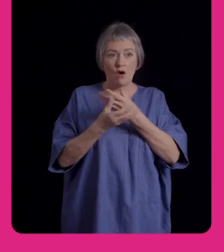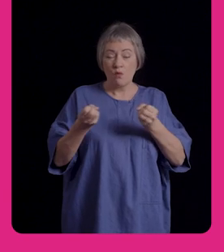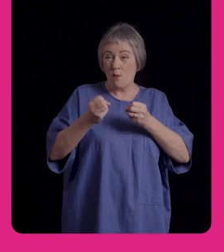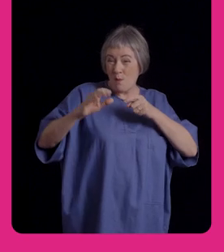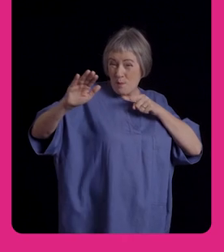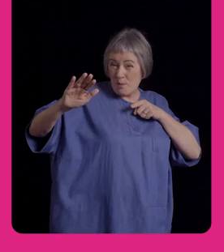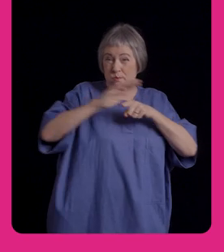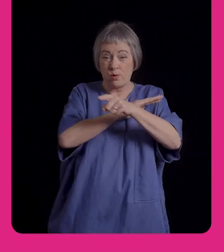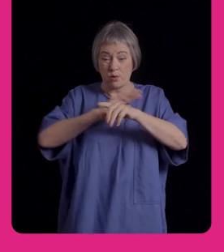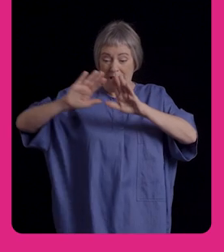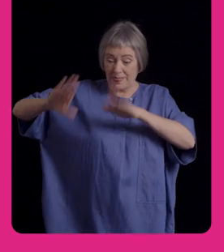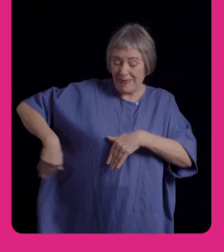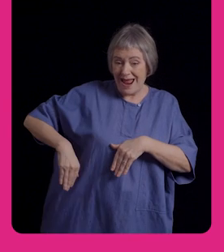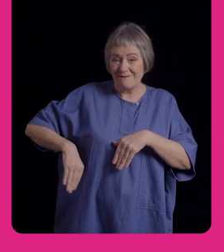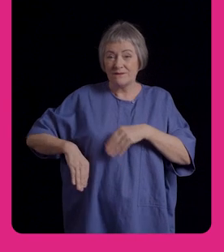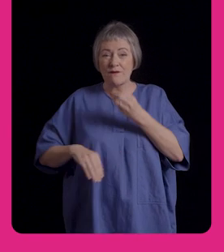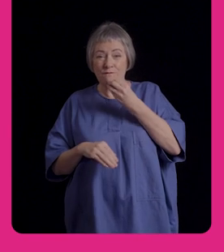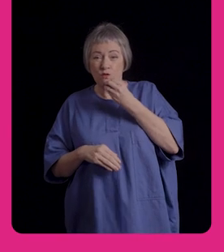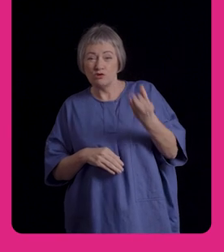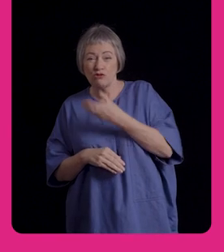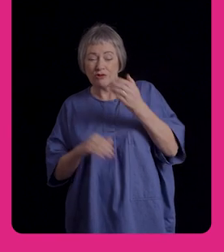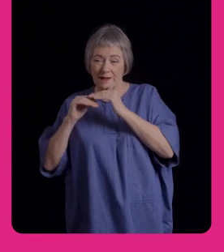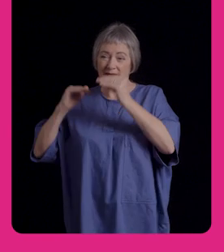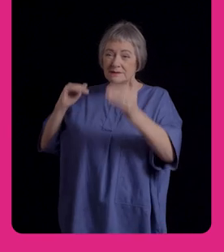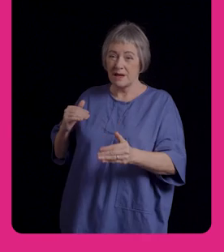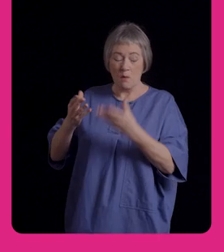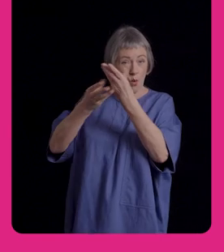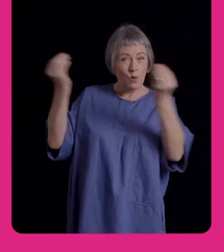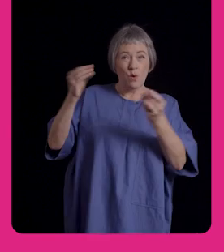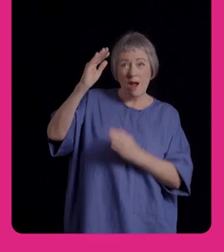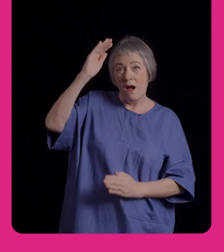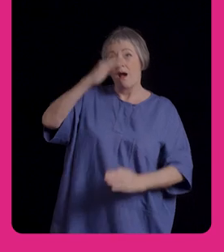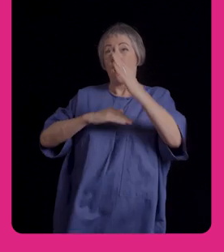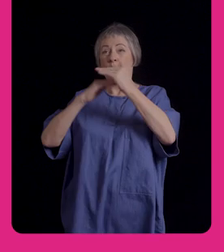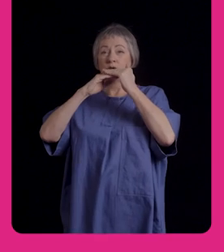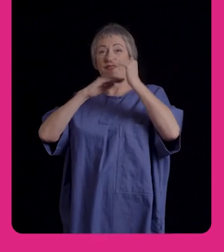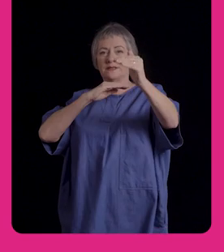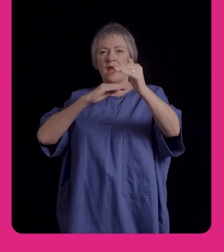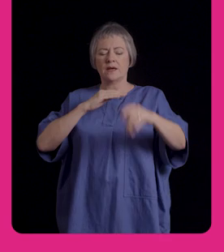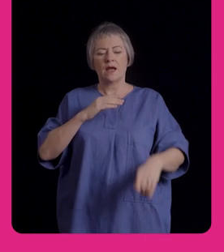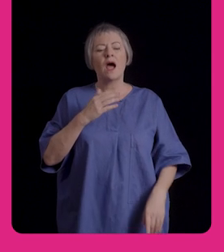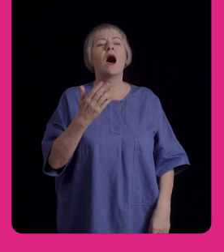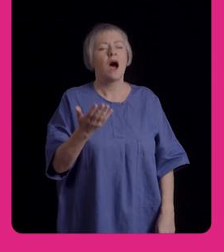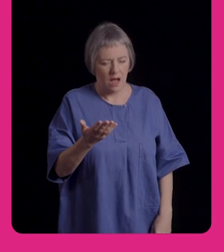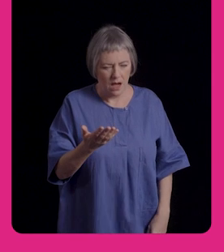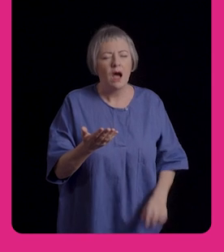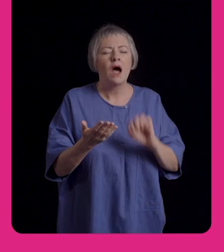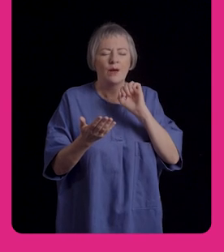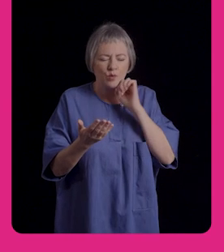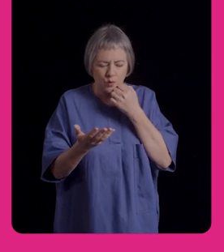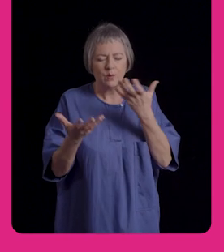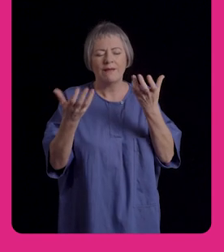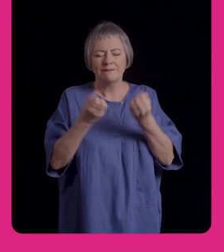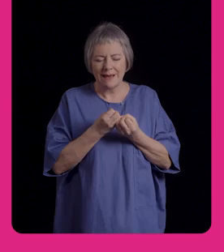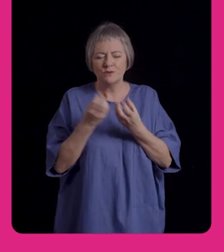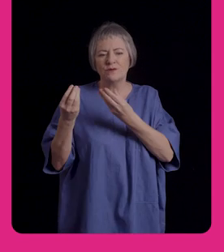of the galley, left their food and drink on the table and disappeared up onto the deck. I feel we're going to get to some of this